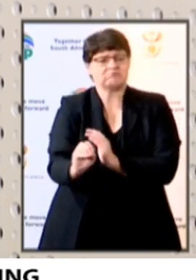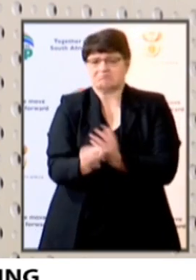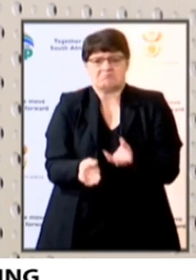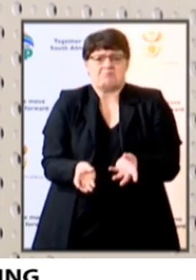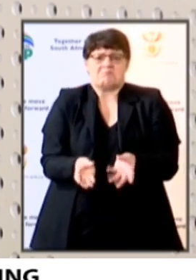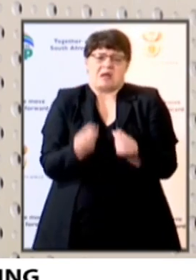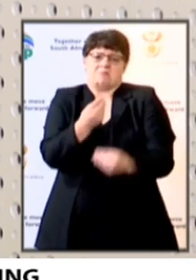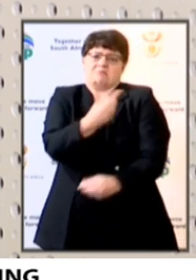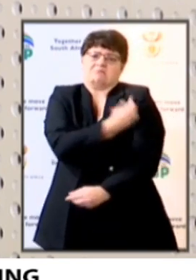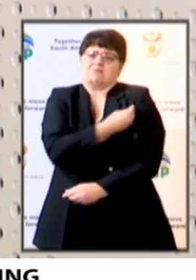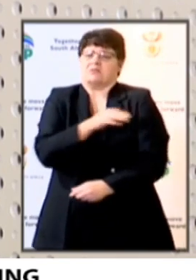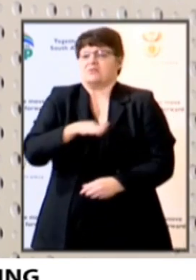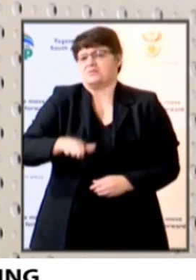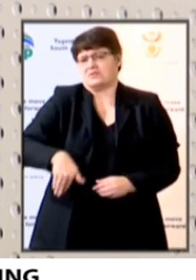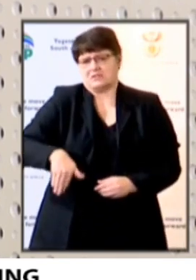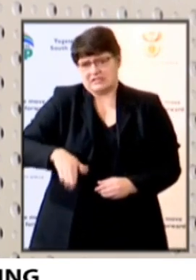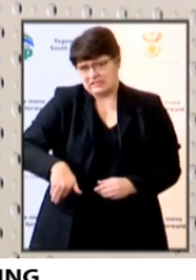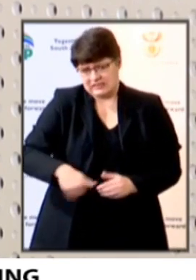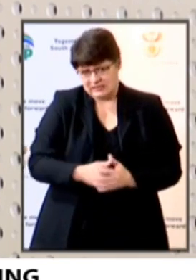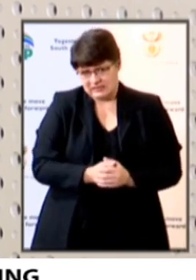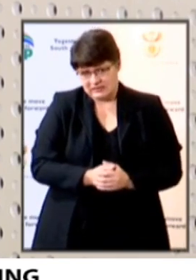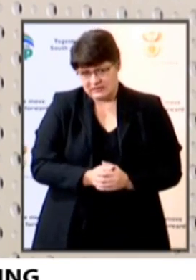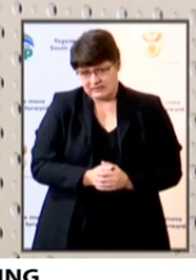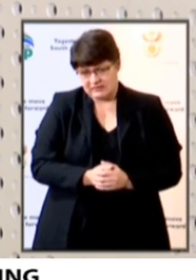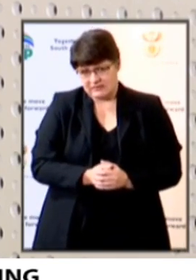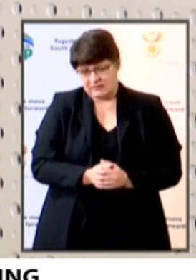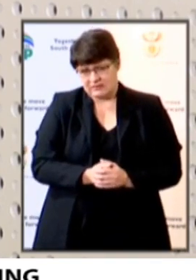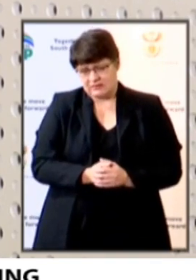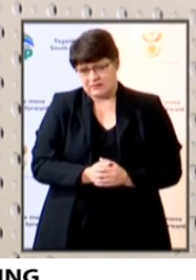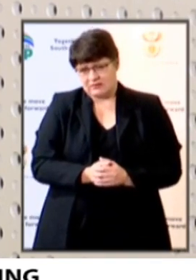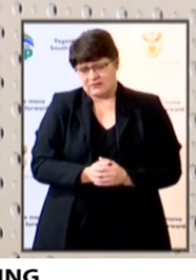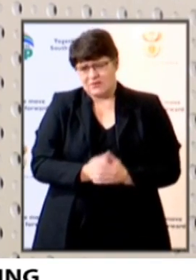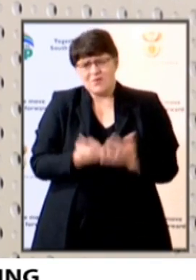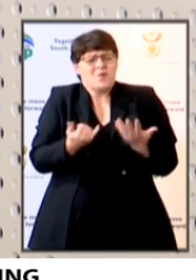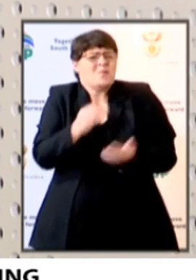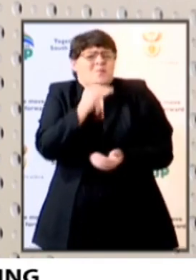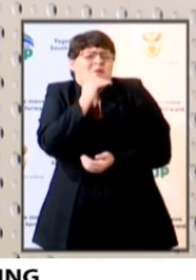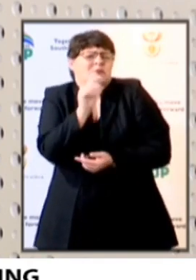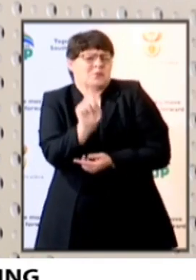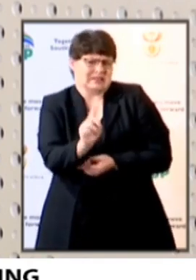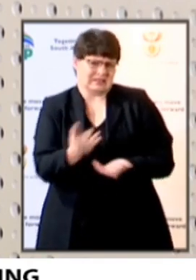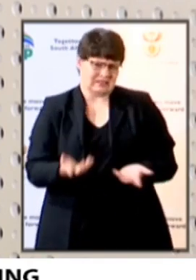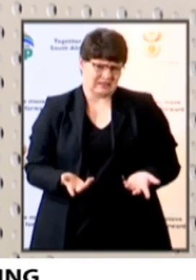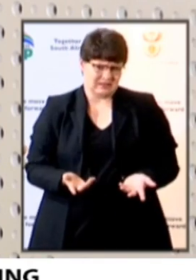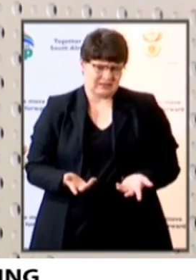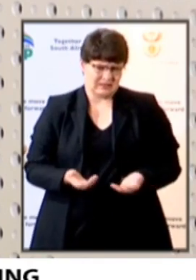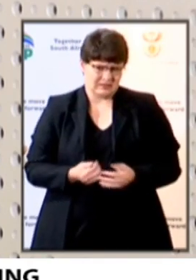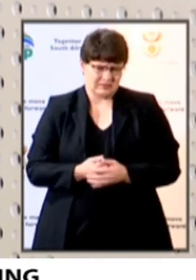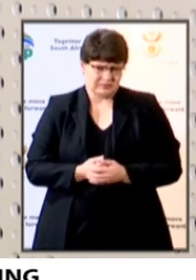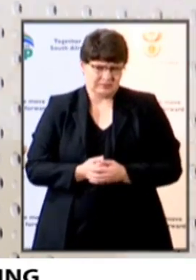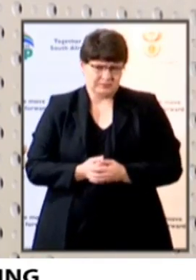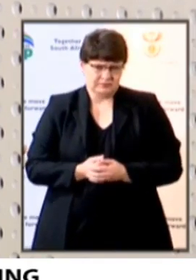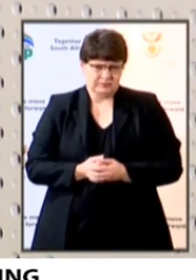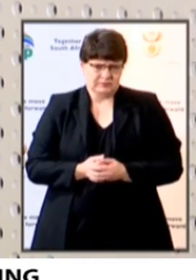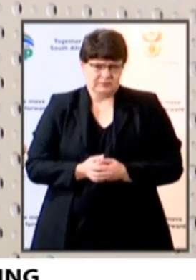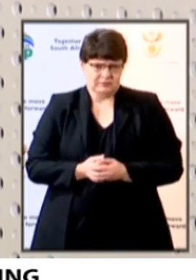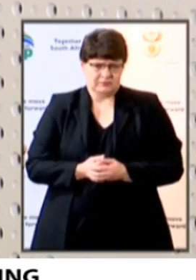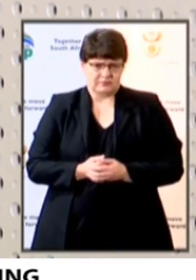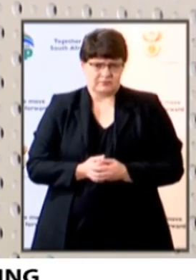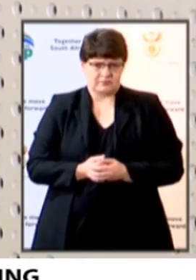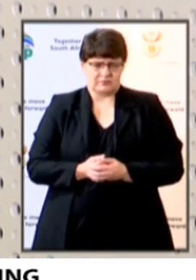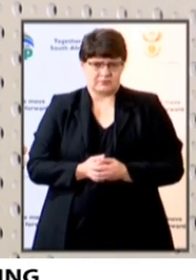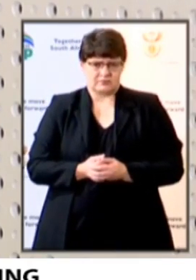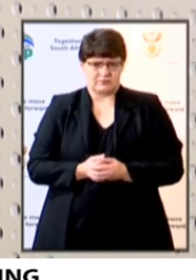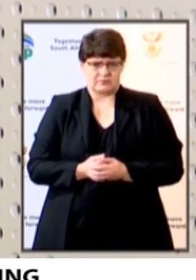And so it means we have to rely on the measures that the